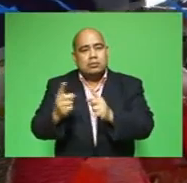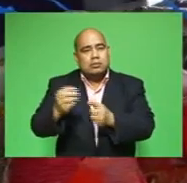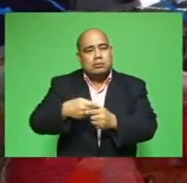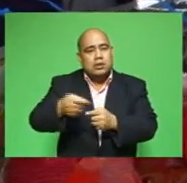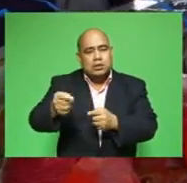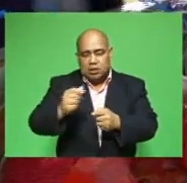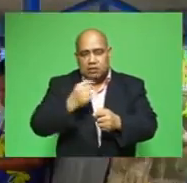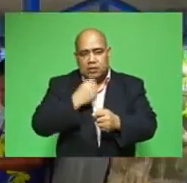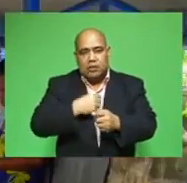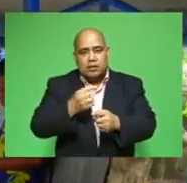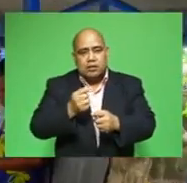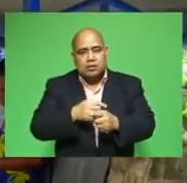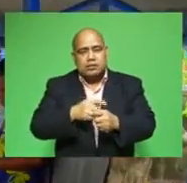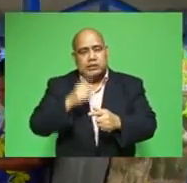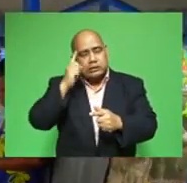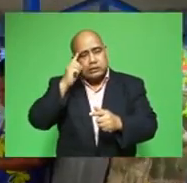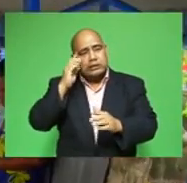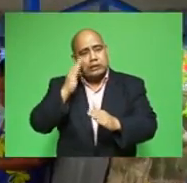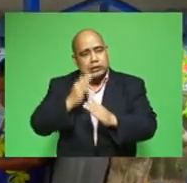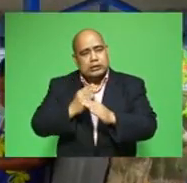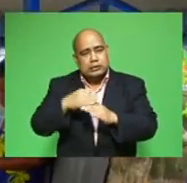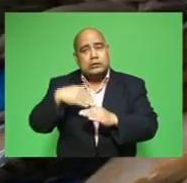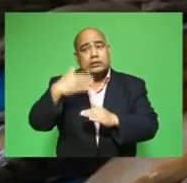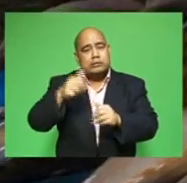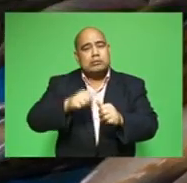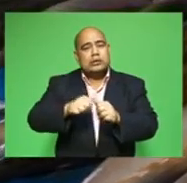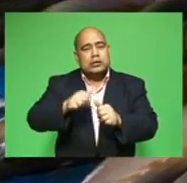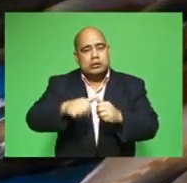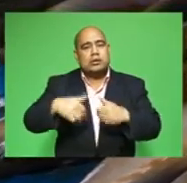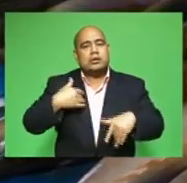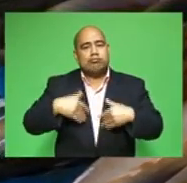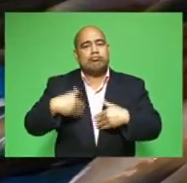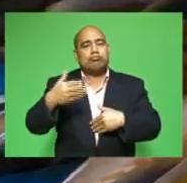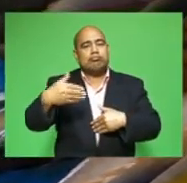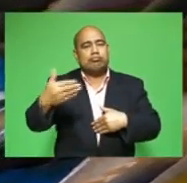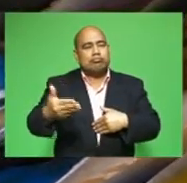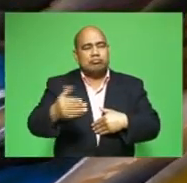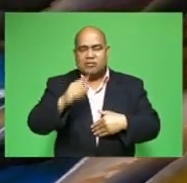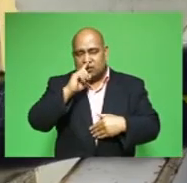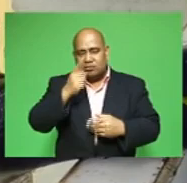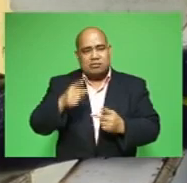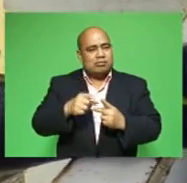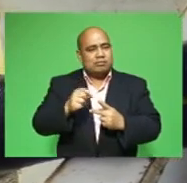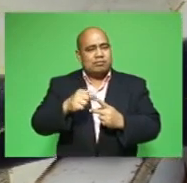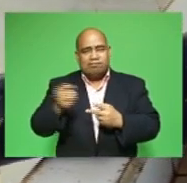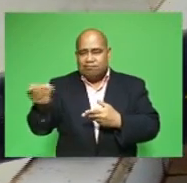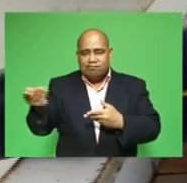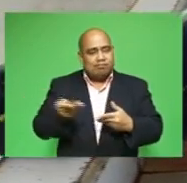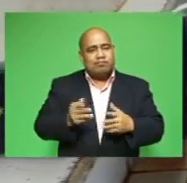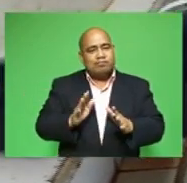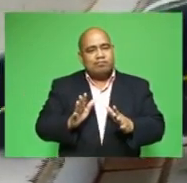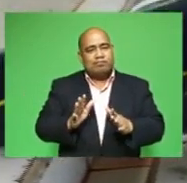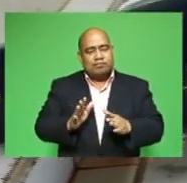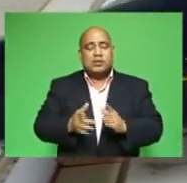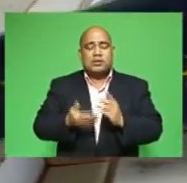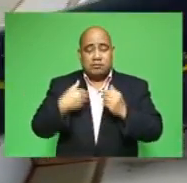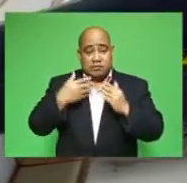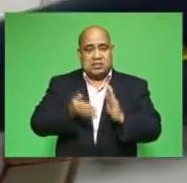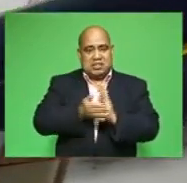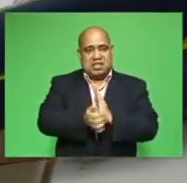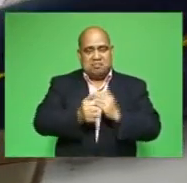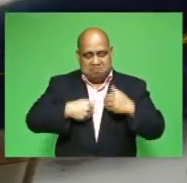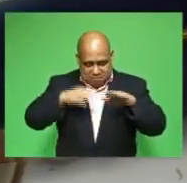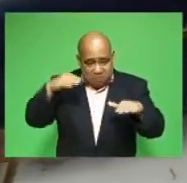the end of the tunnel. We cannot be choosy. We have been gifted by the talent to go out and dive for fish. We will continue to do